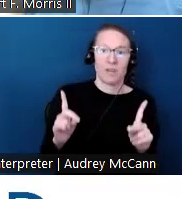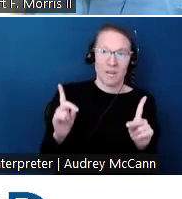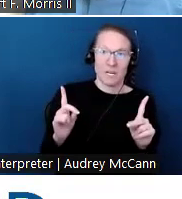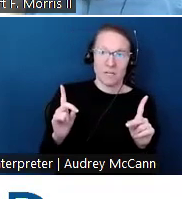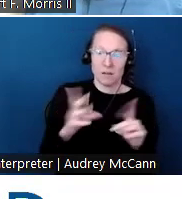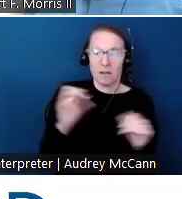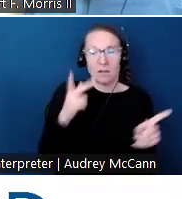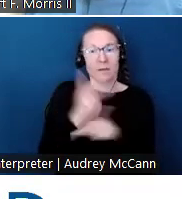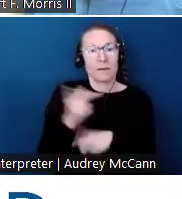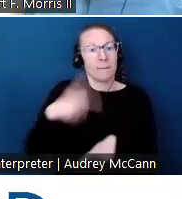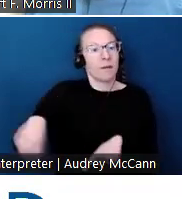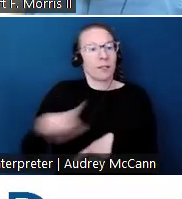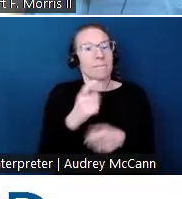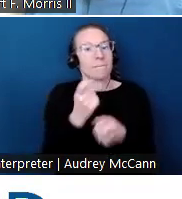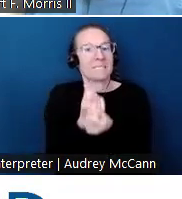keep them safe from